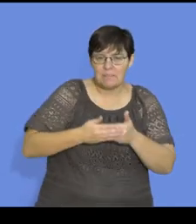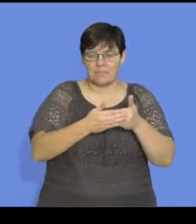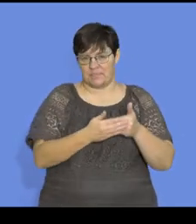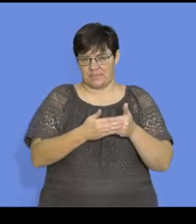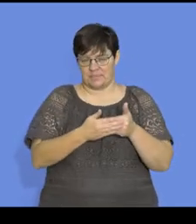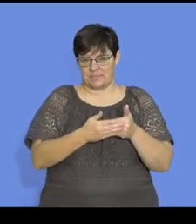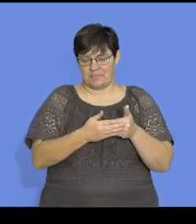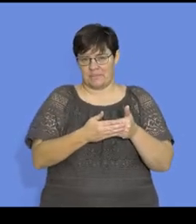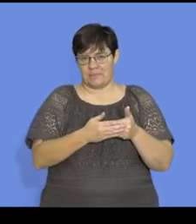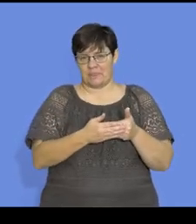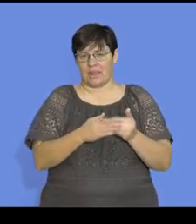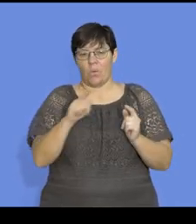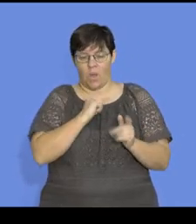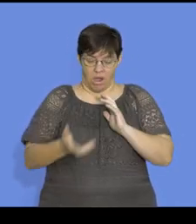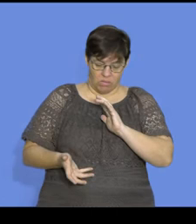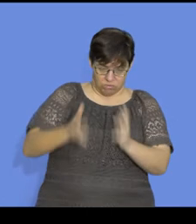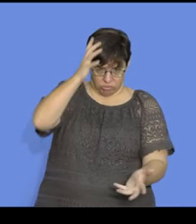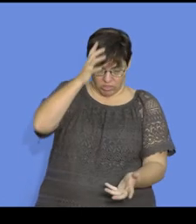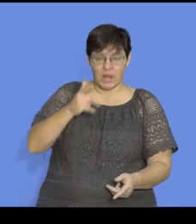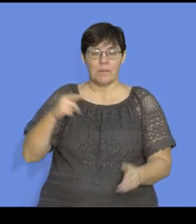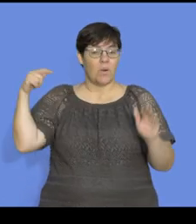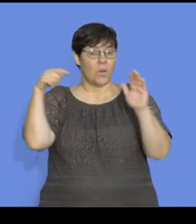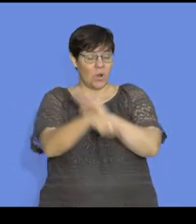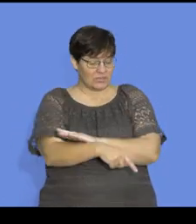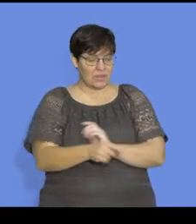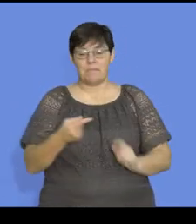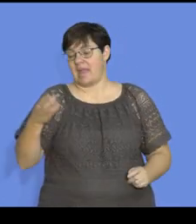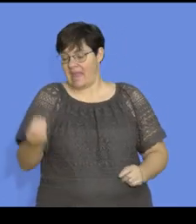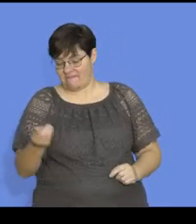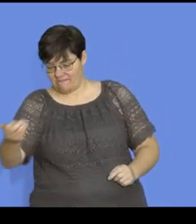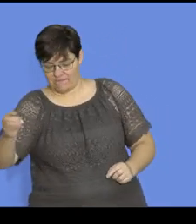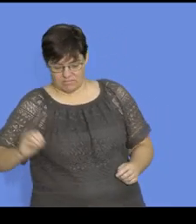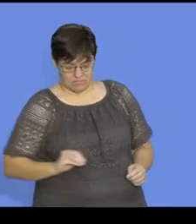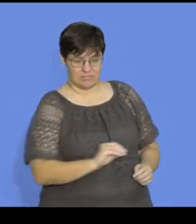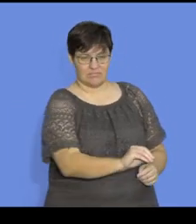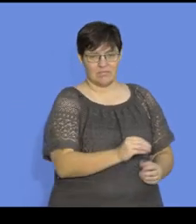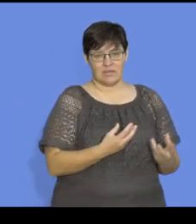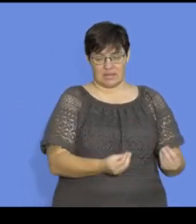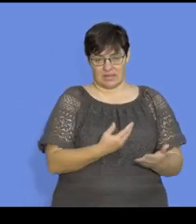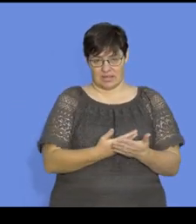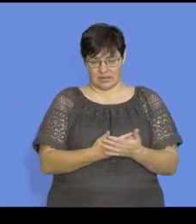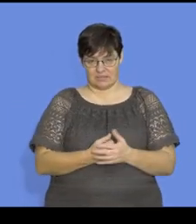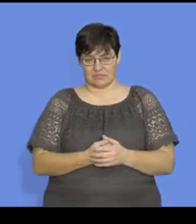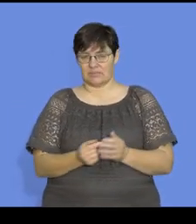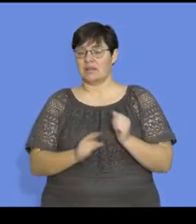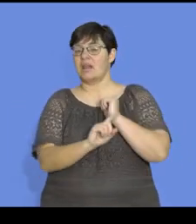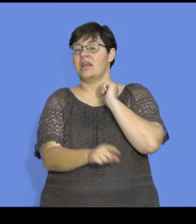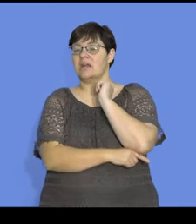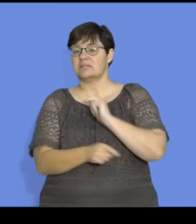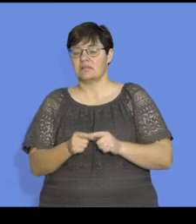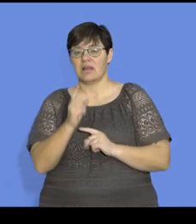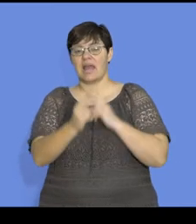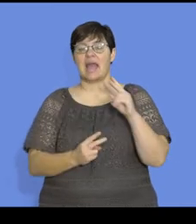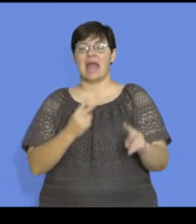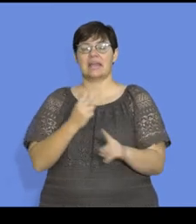in case things go a little bit right haywire or topsy-turvy. The last one is